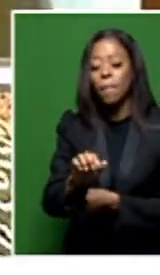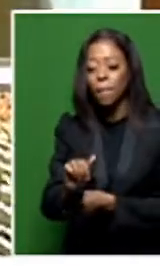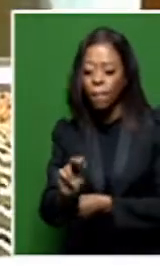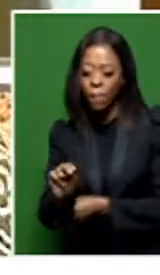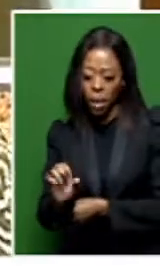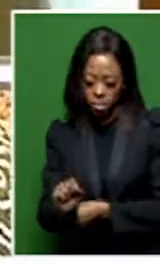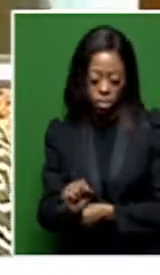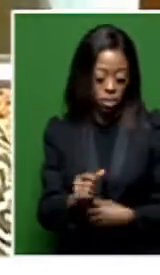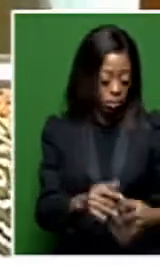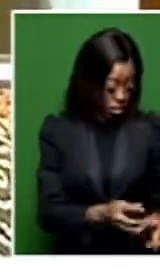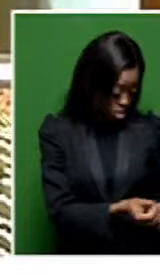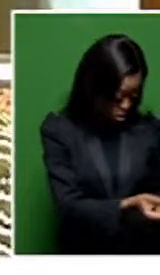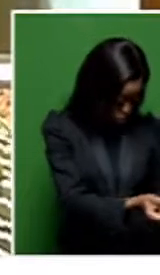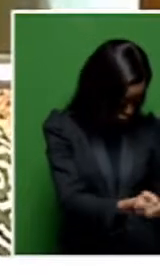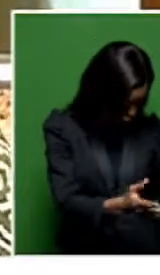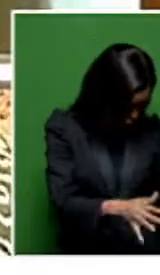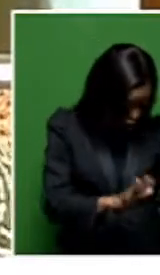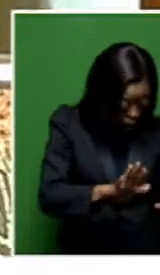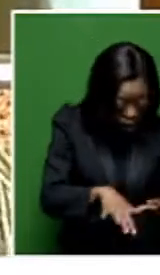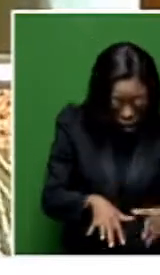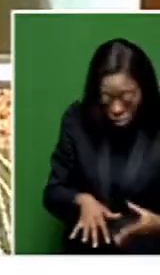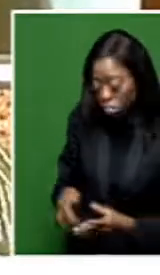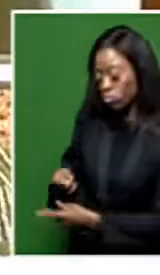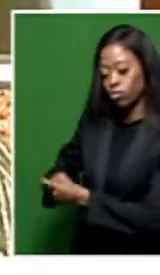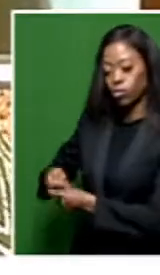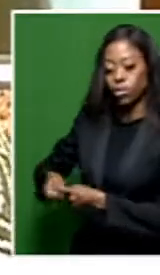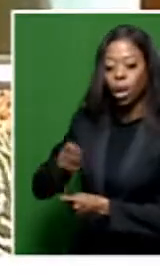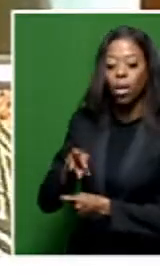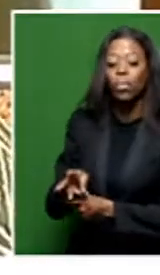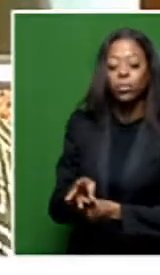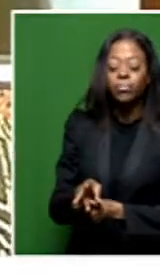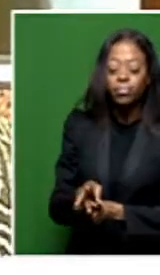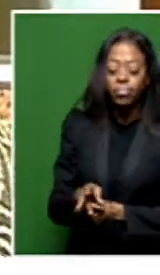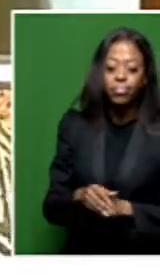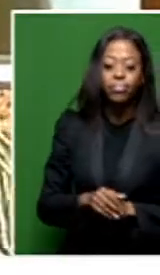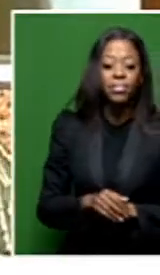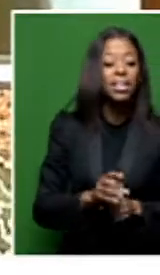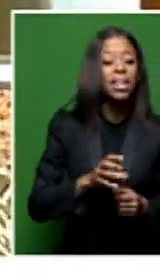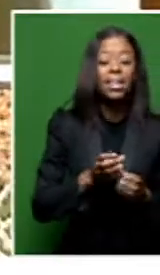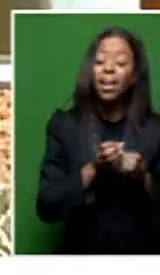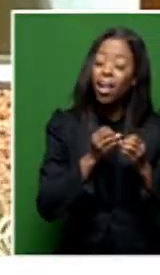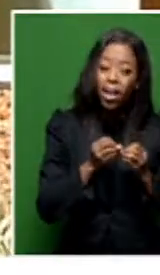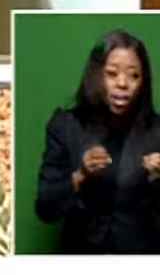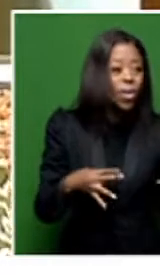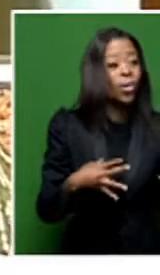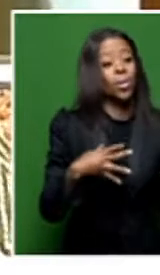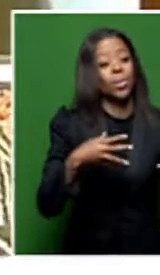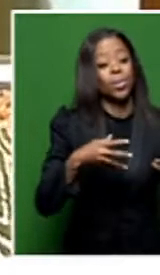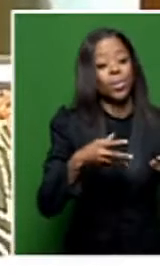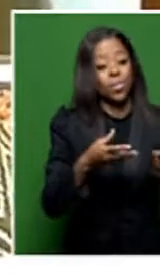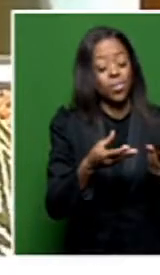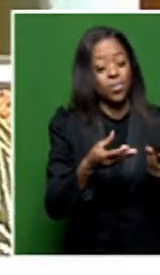giving her children and her grandchildren all the harvest. She would then sell whatever was excess, and she had a lot of excess, so she made money that